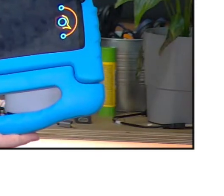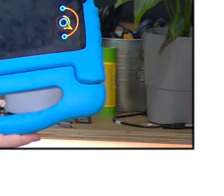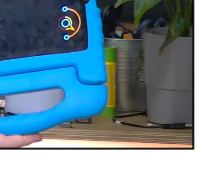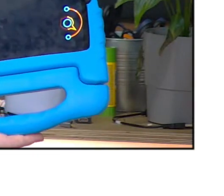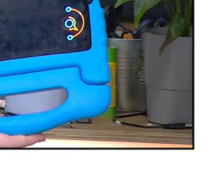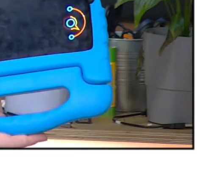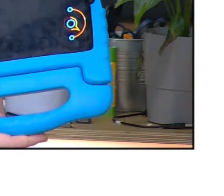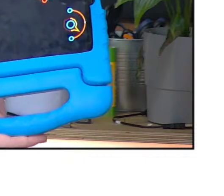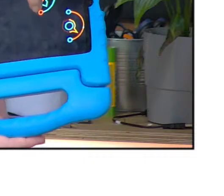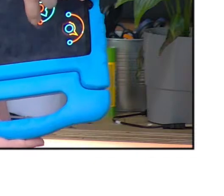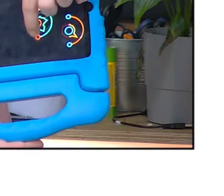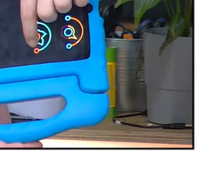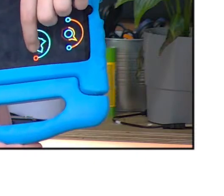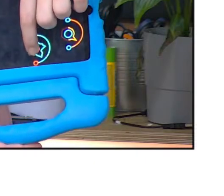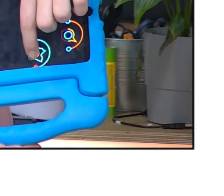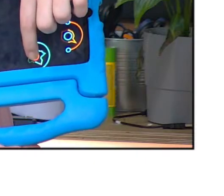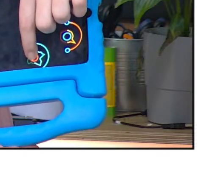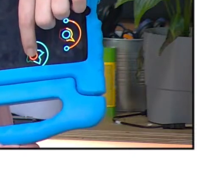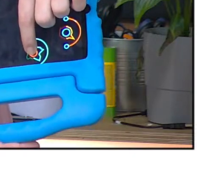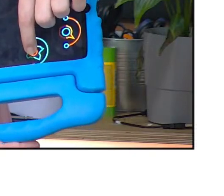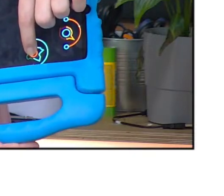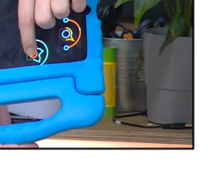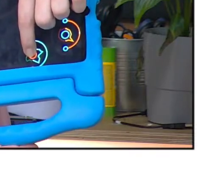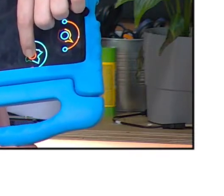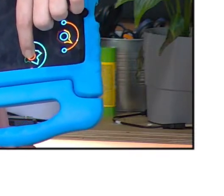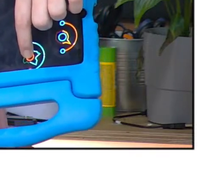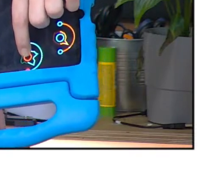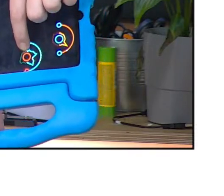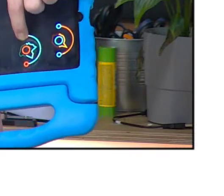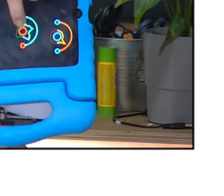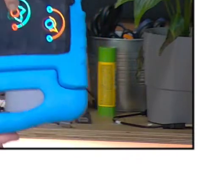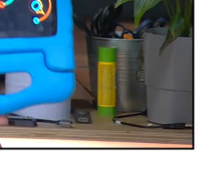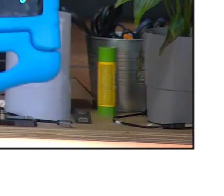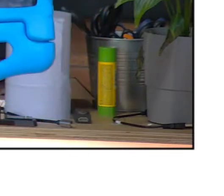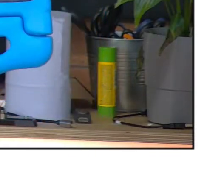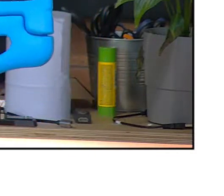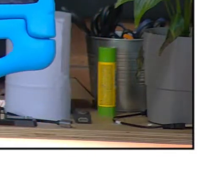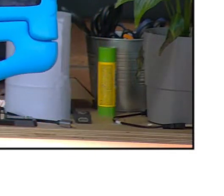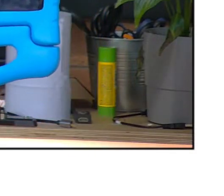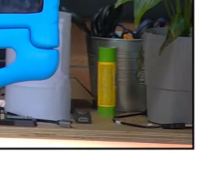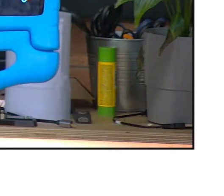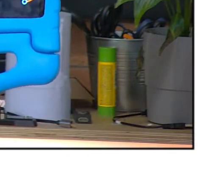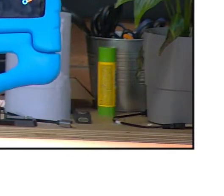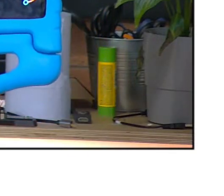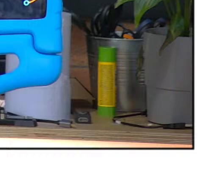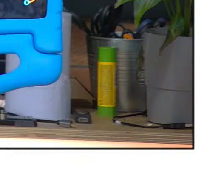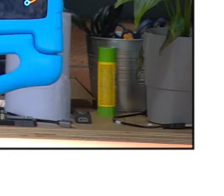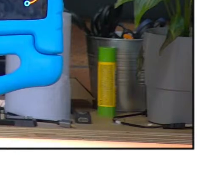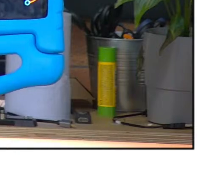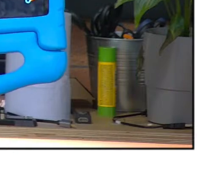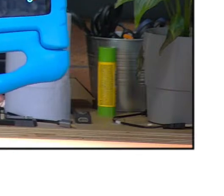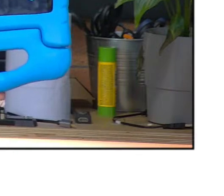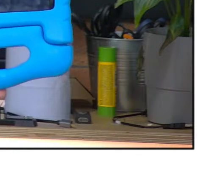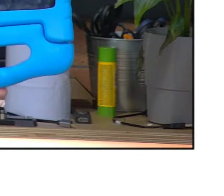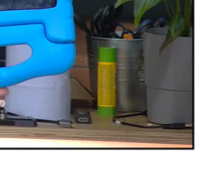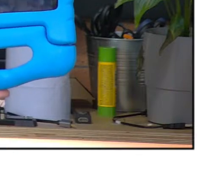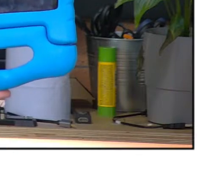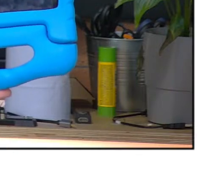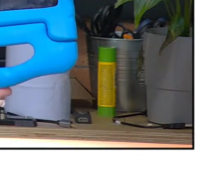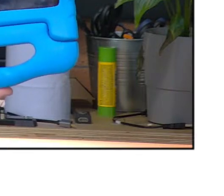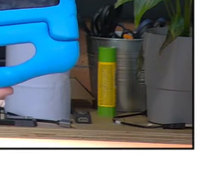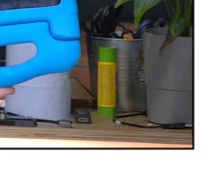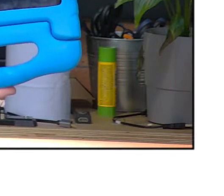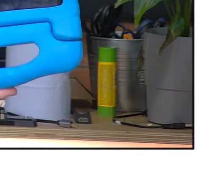I can also change the frequency filter by dragging it up and down. And you won't hear this in the